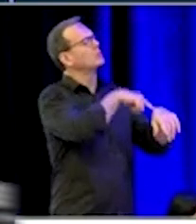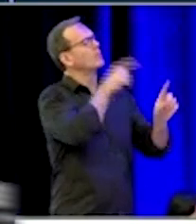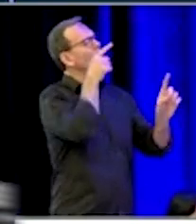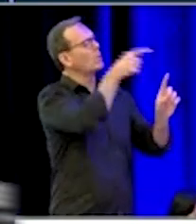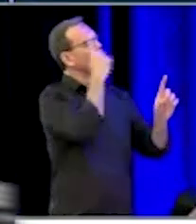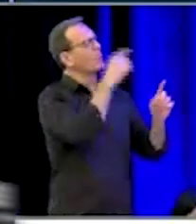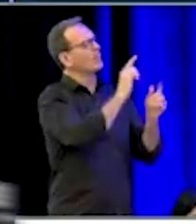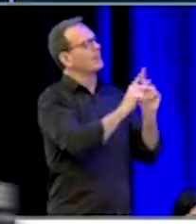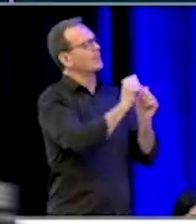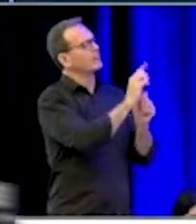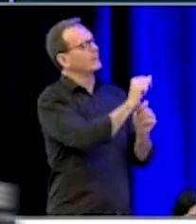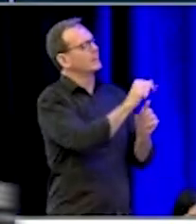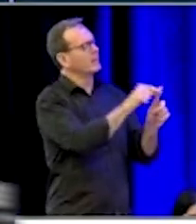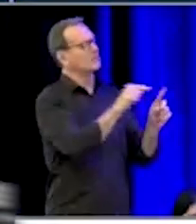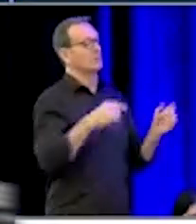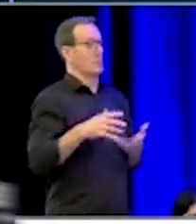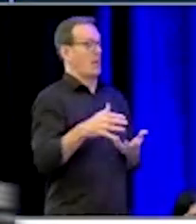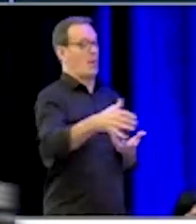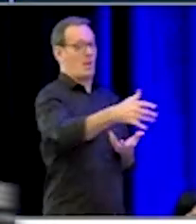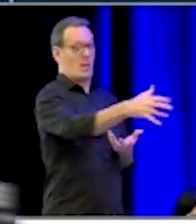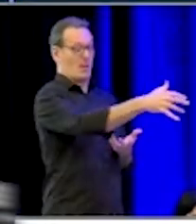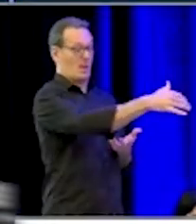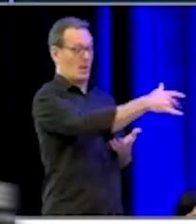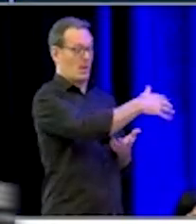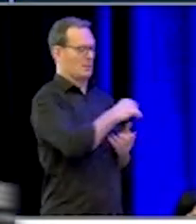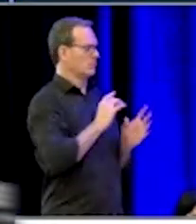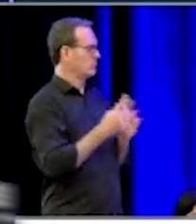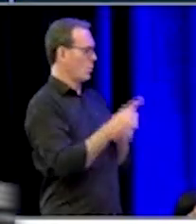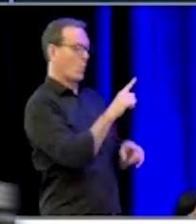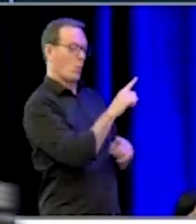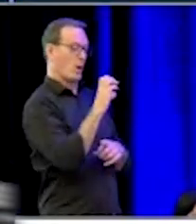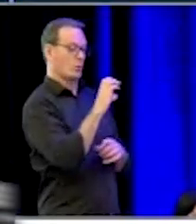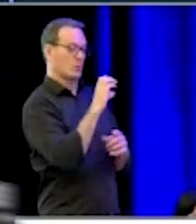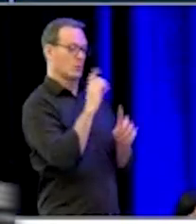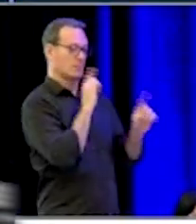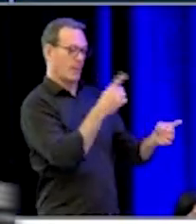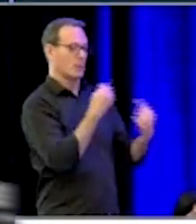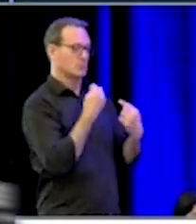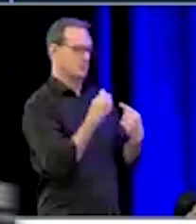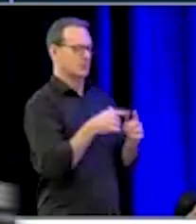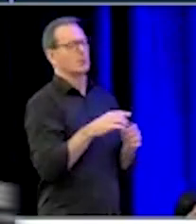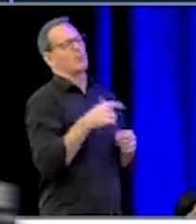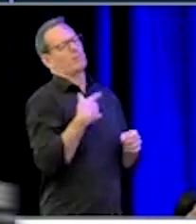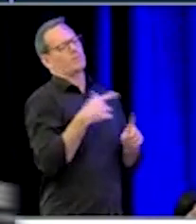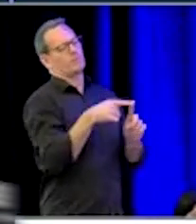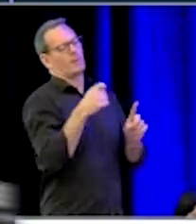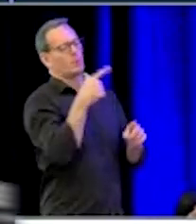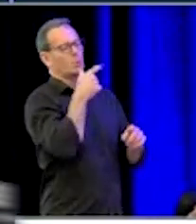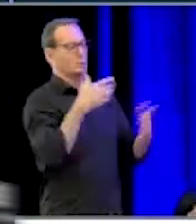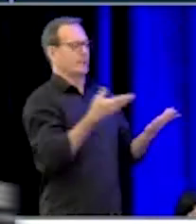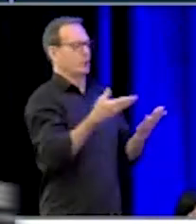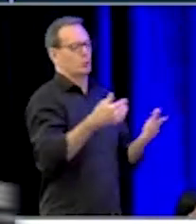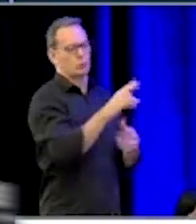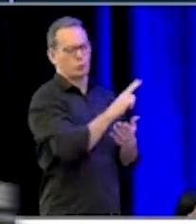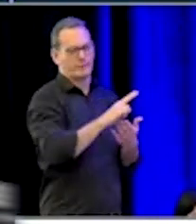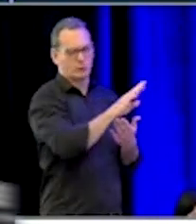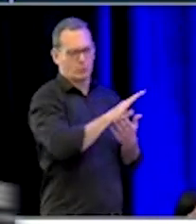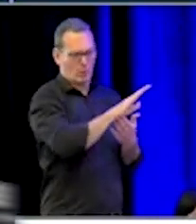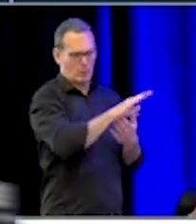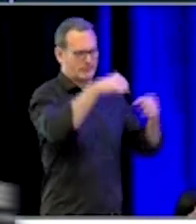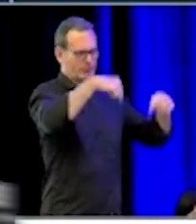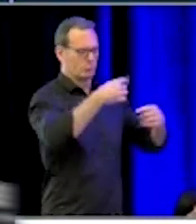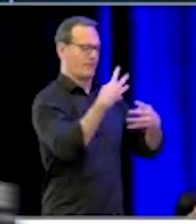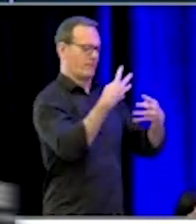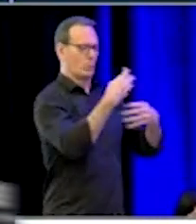So far, we've accumulated about 100 responses, most of which come from domestic students who are enrolled in a